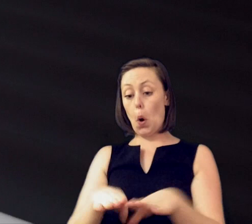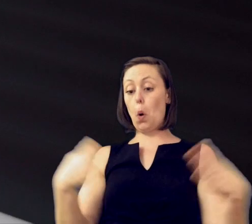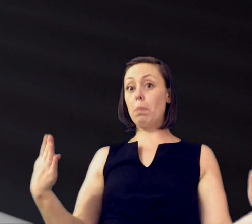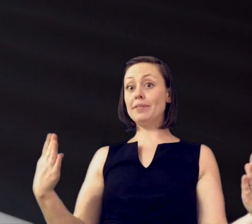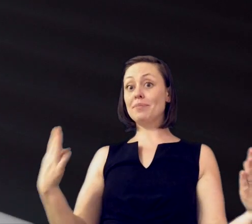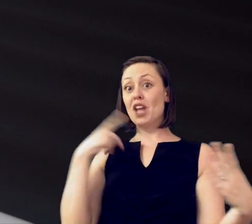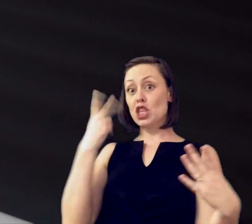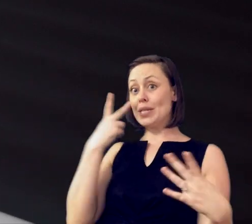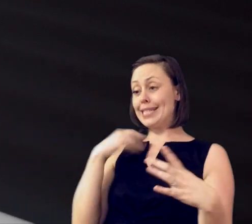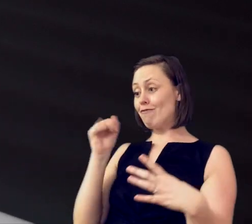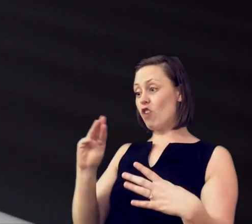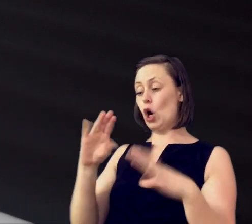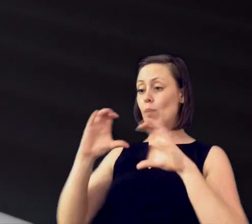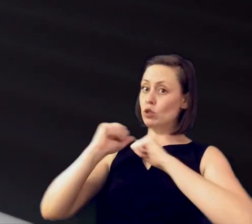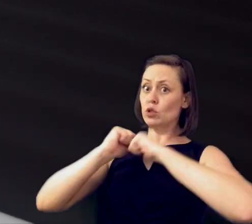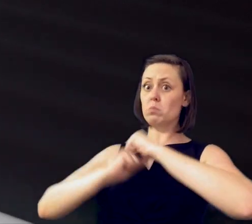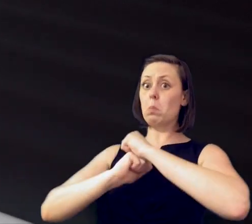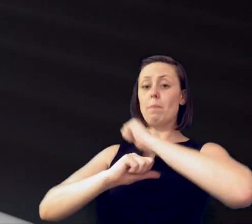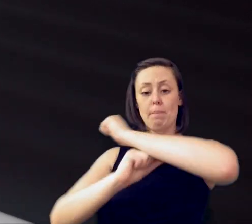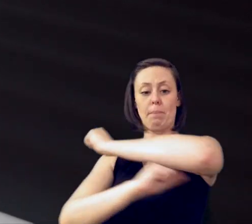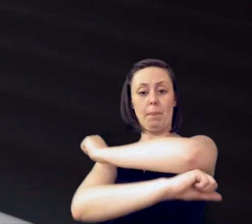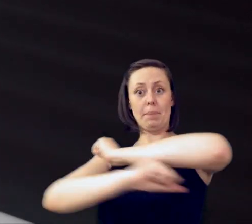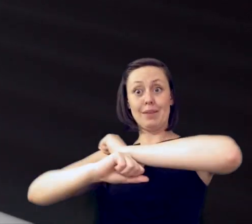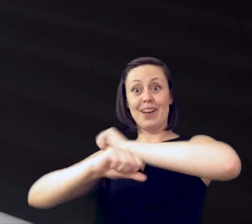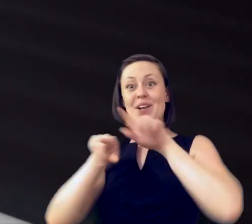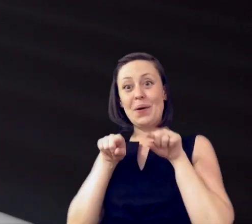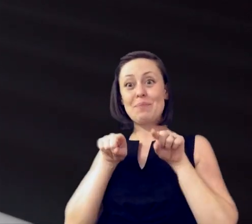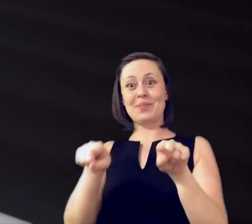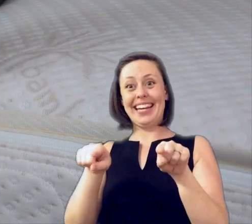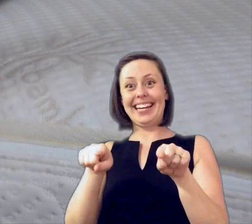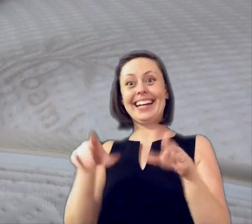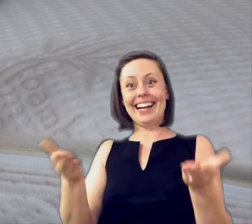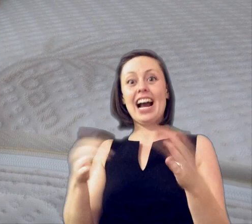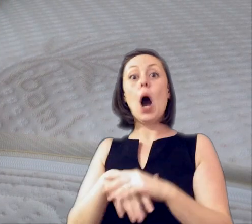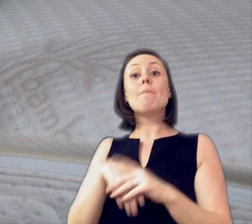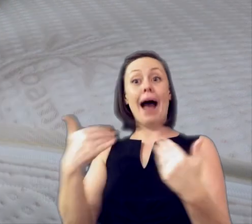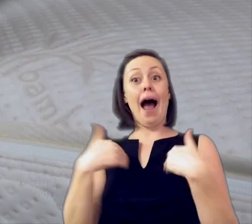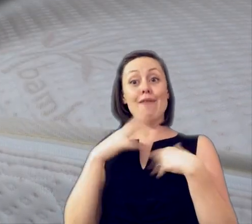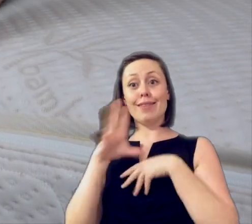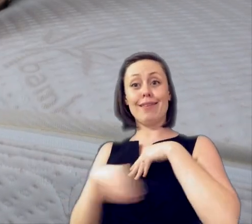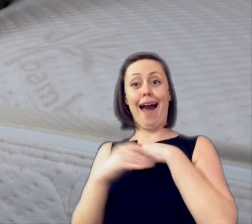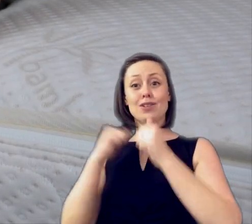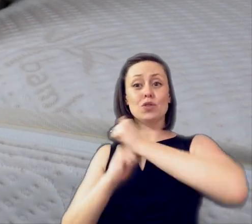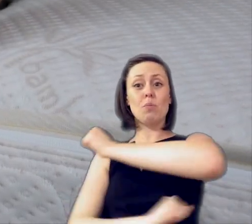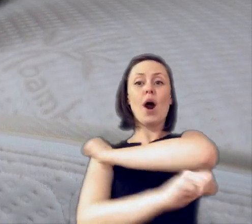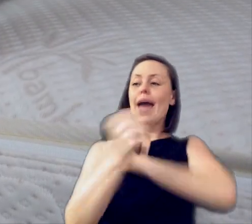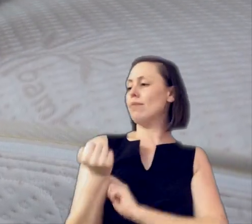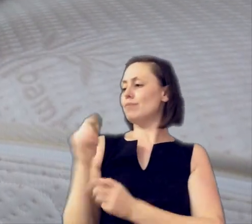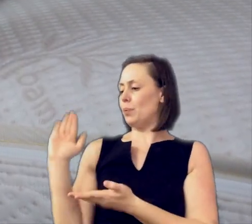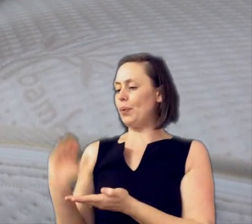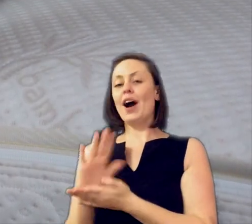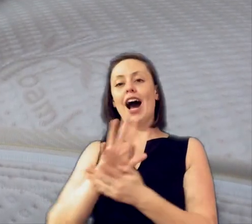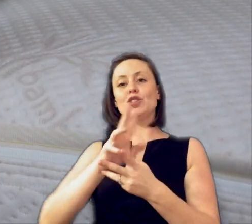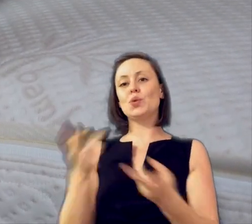mattress, there is a firm foam support beam running between the air bladders. By having this added support, it eliminates us rolling